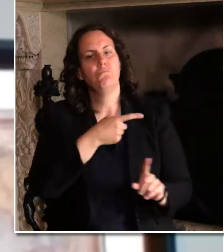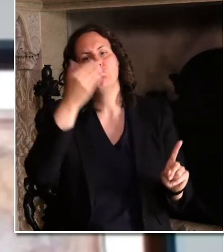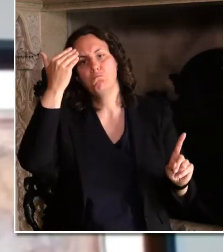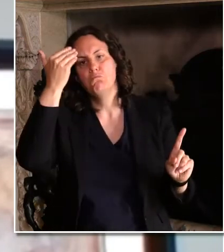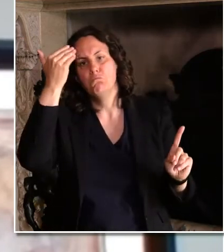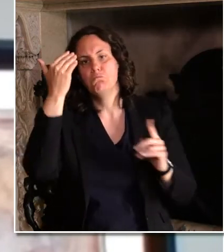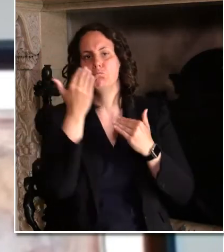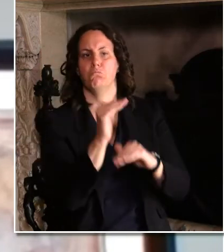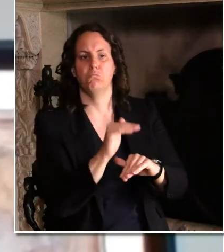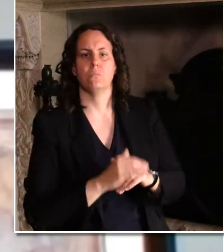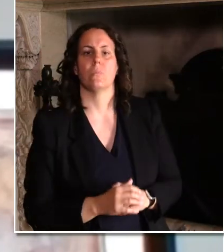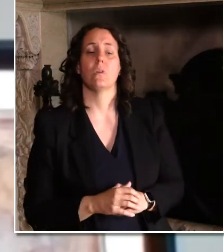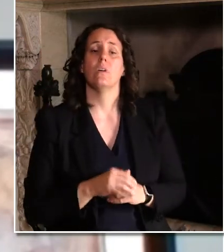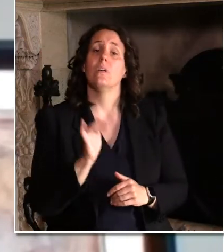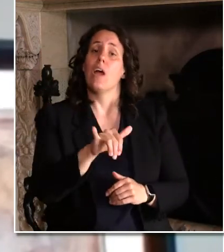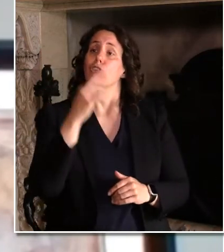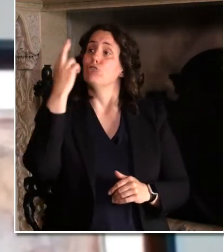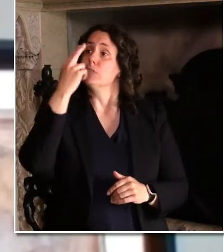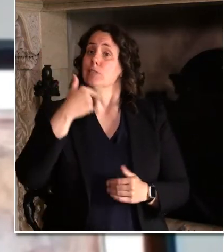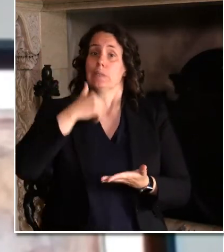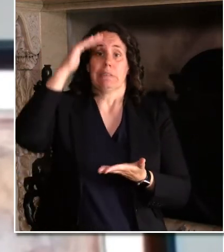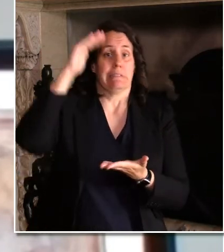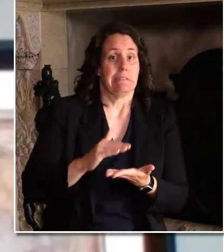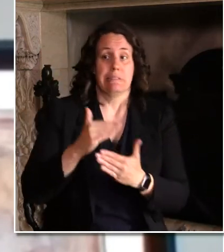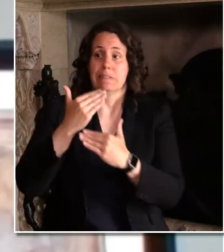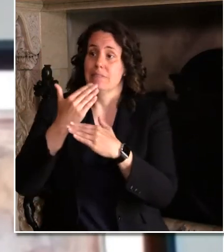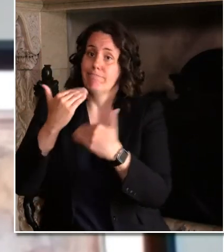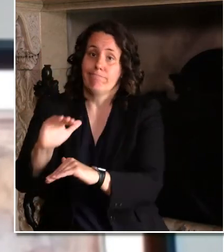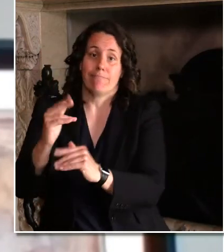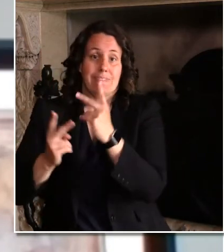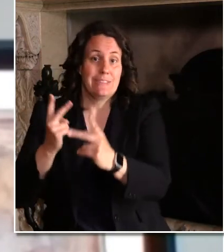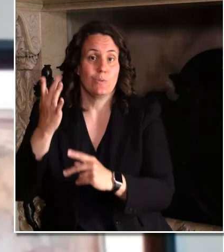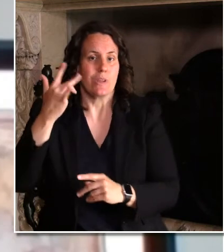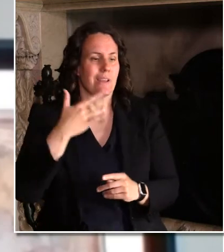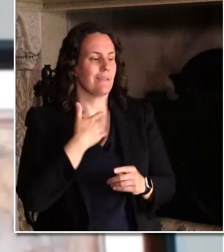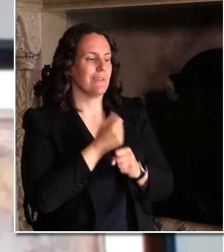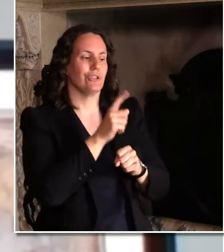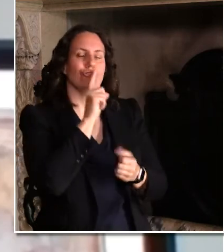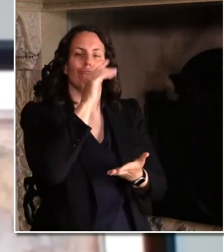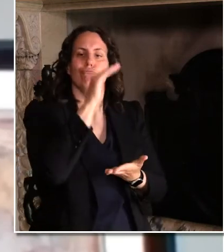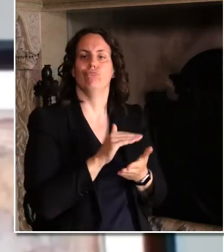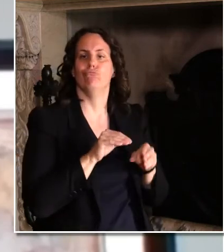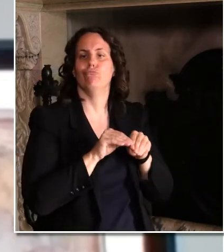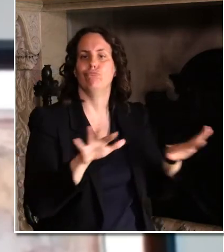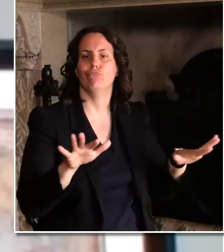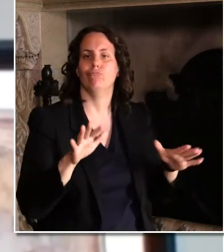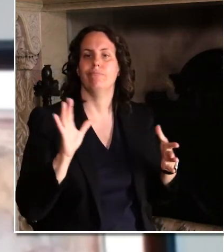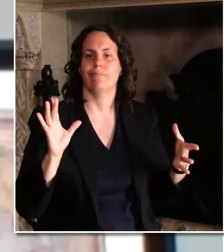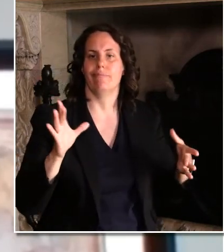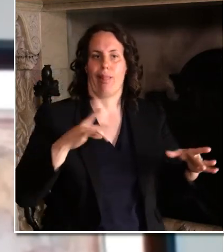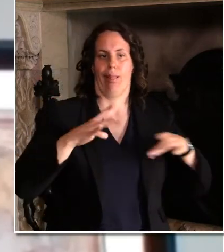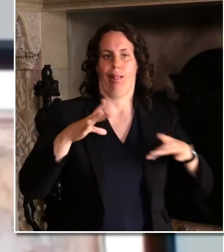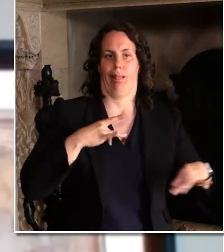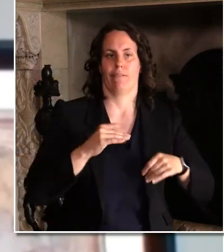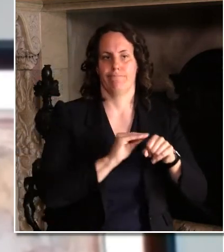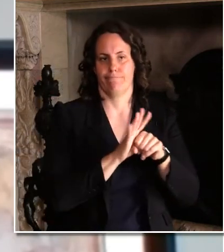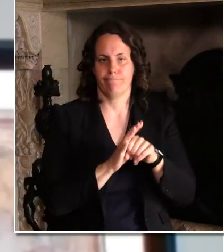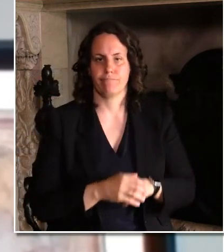comes through our doors, which we know includes masking in public, ongoing physical distancing, and staying home when